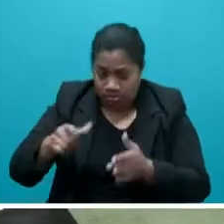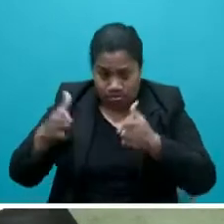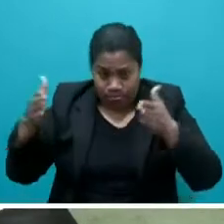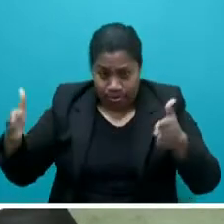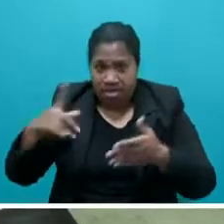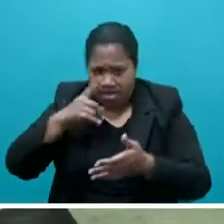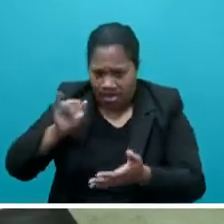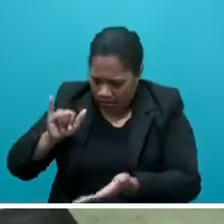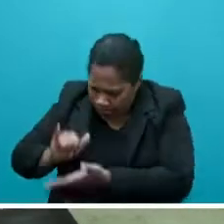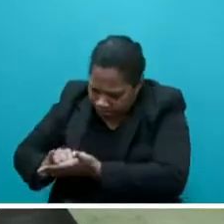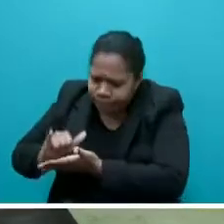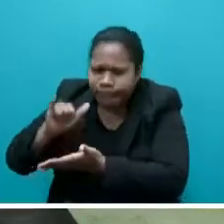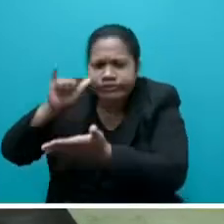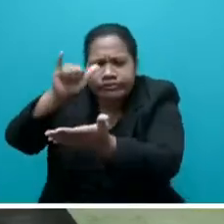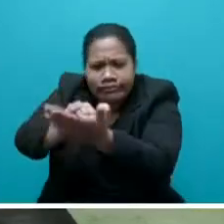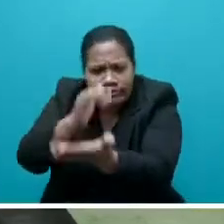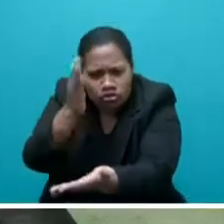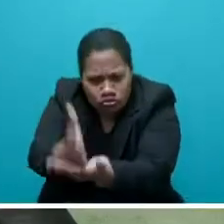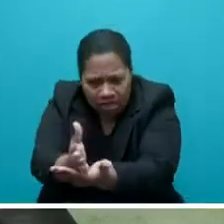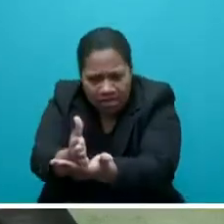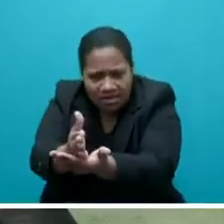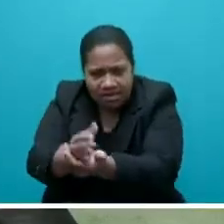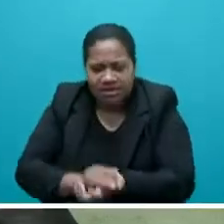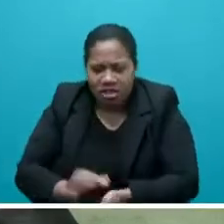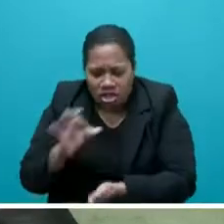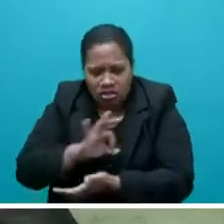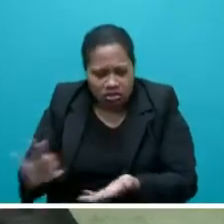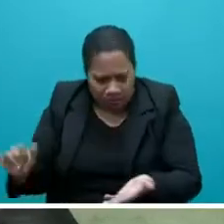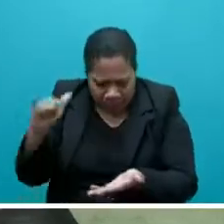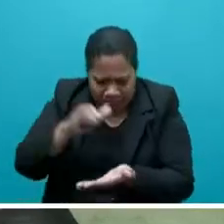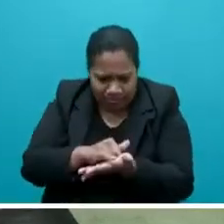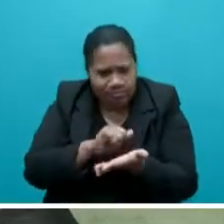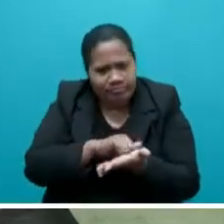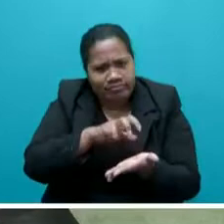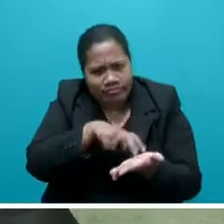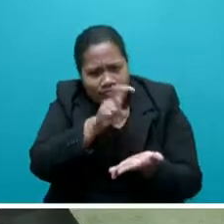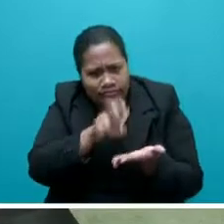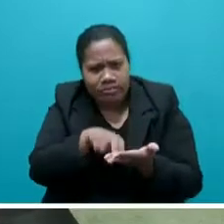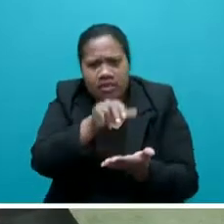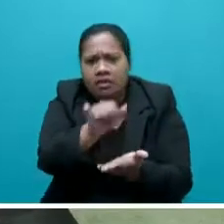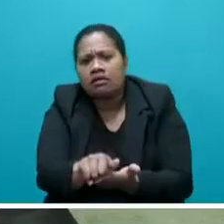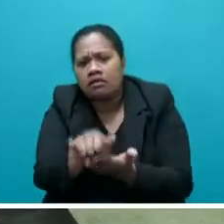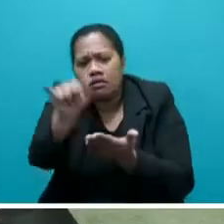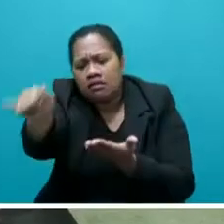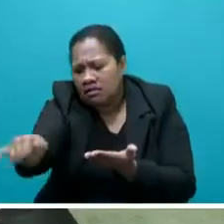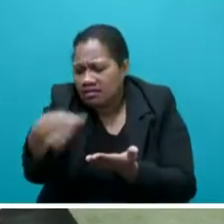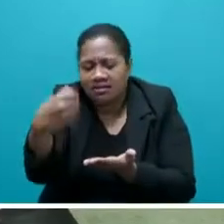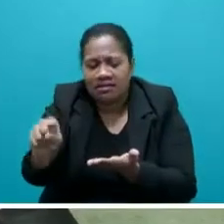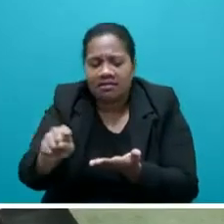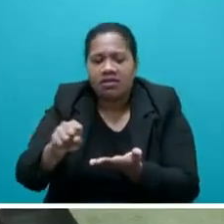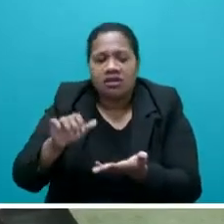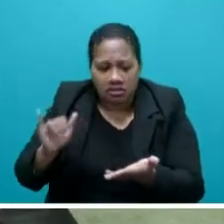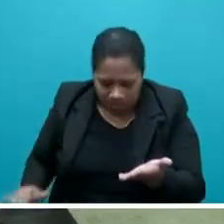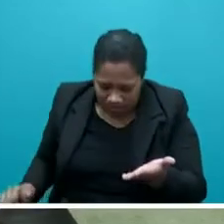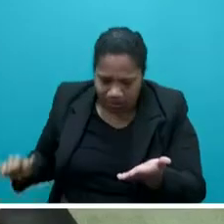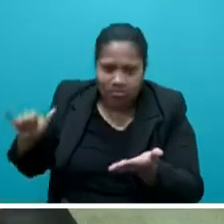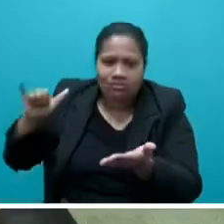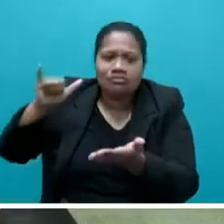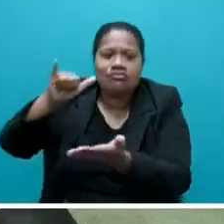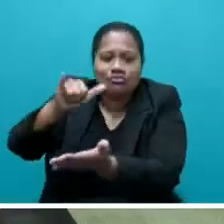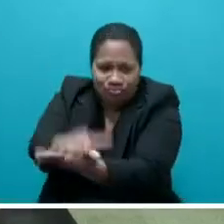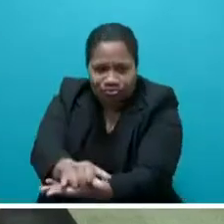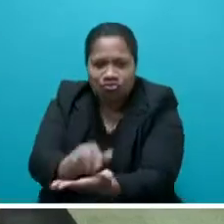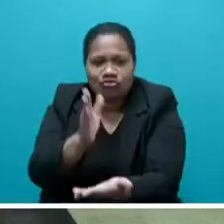of these positive things are done. Mr. Speaker, sir, I'd like to also publicly acknowledge the Fijian rugby players who were in France, Mr. Speaker,